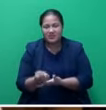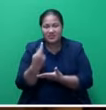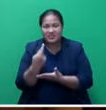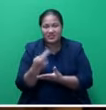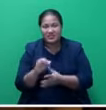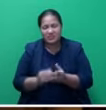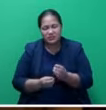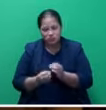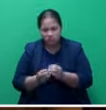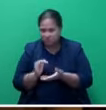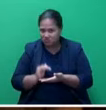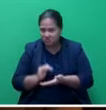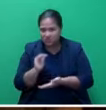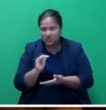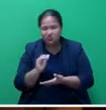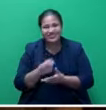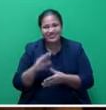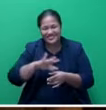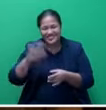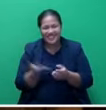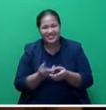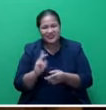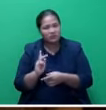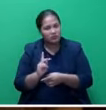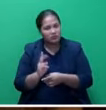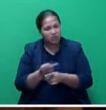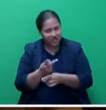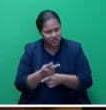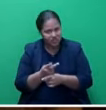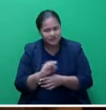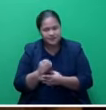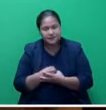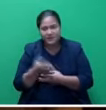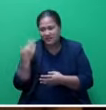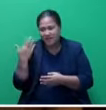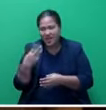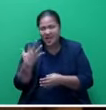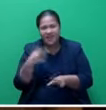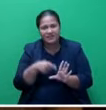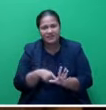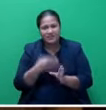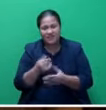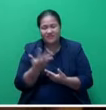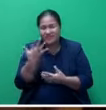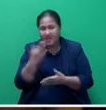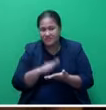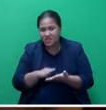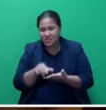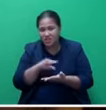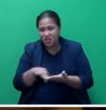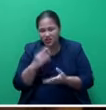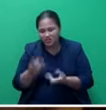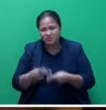cane production. Over the past 5 years, nearly $100 million worth of assistance has been